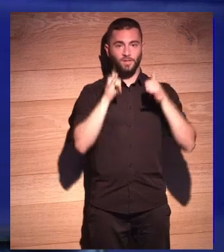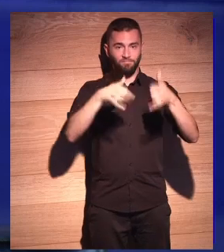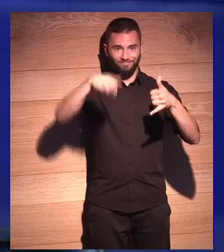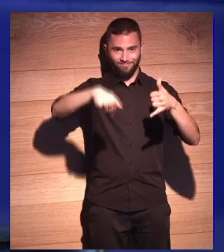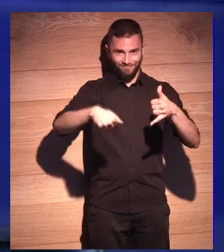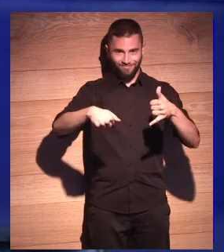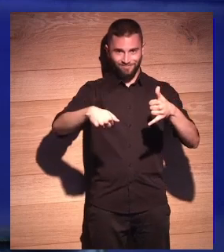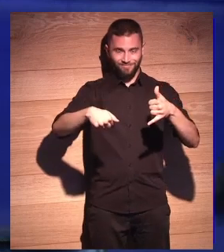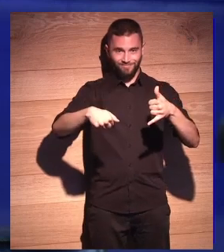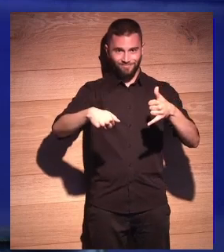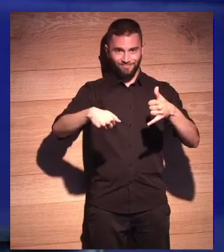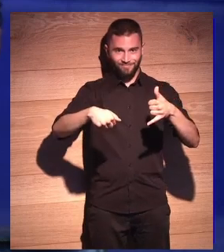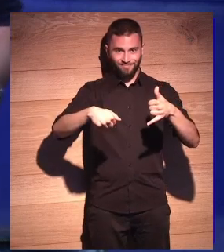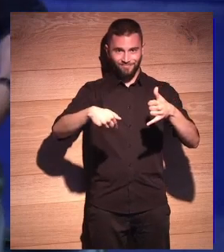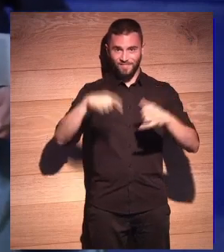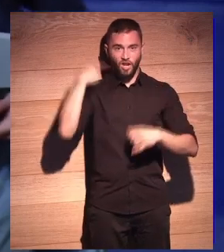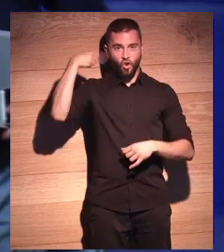London.